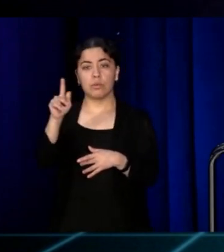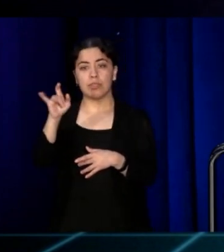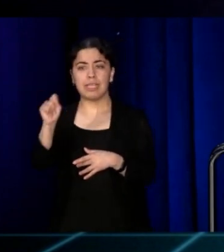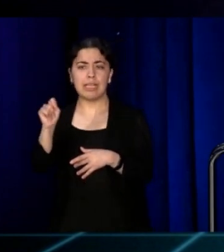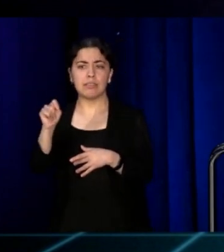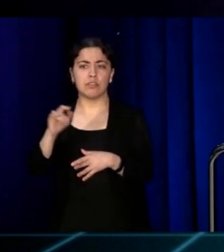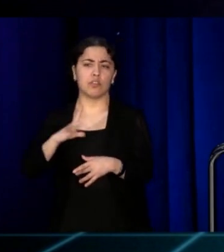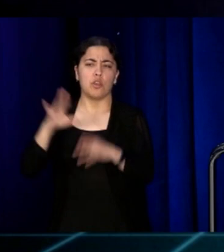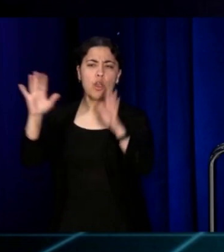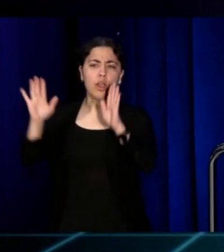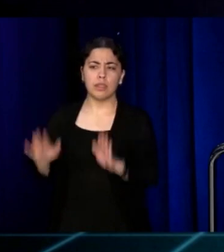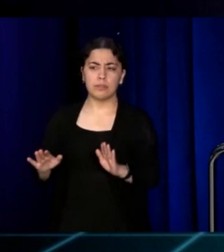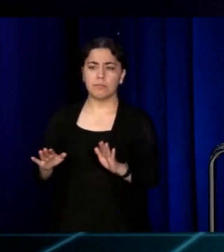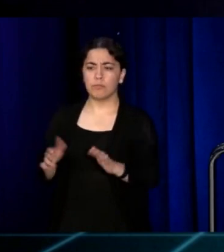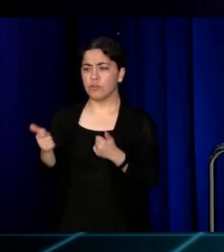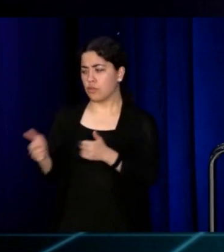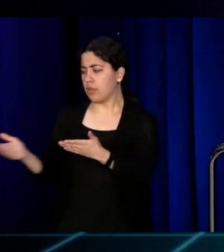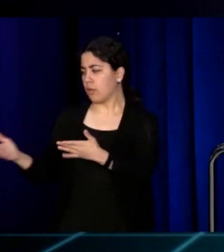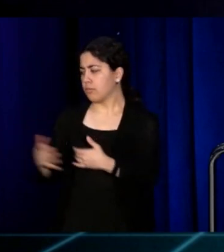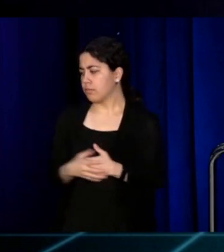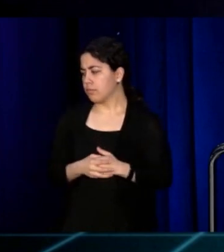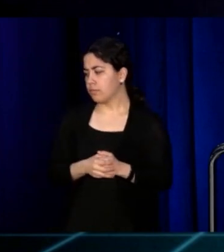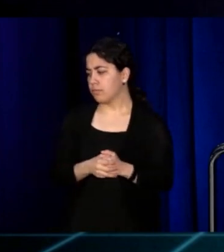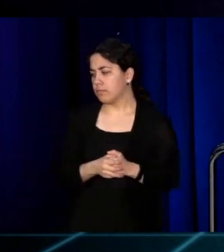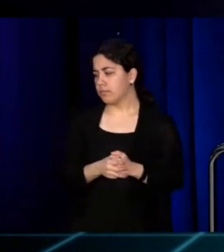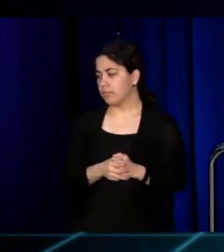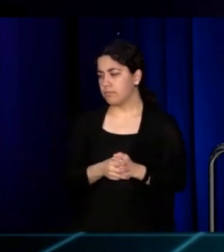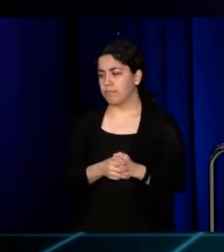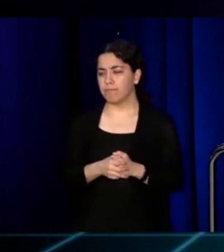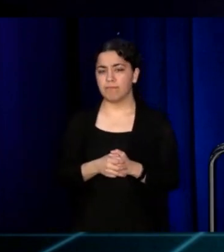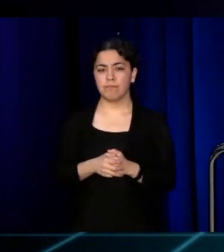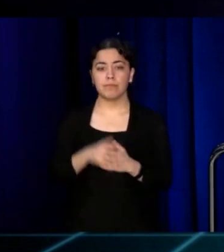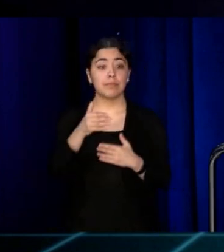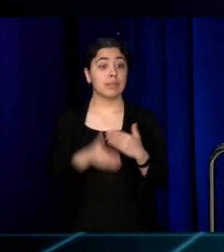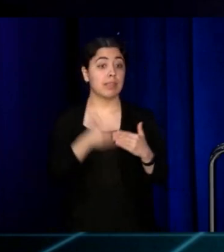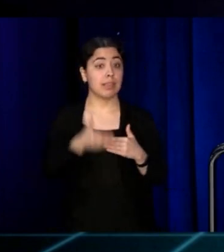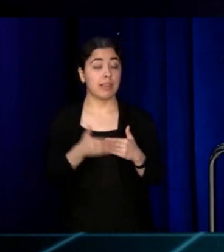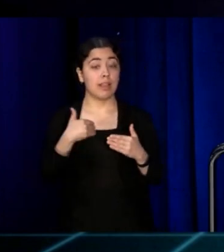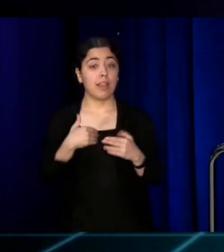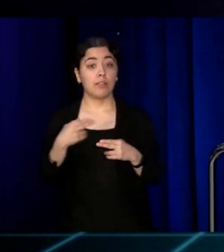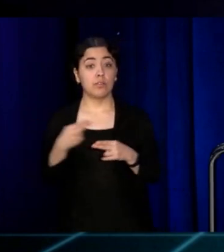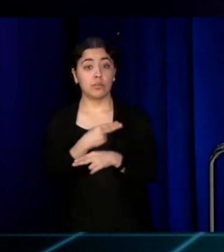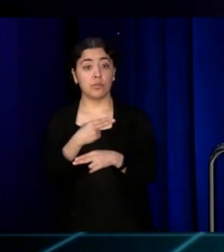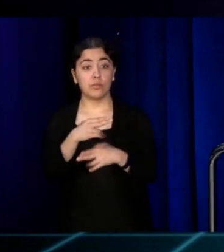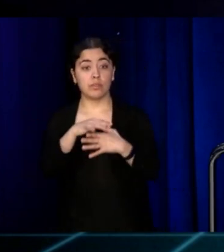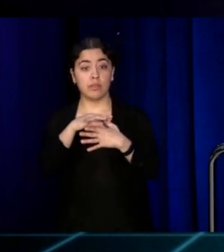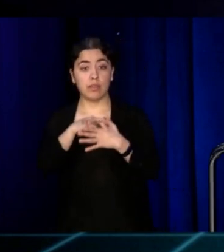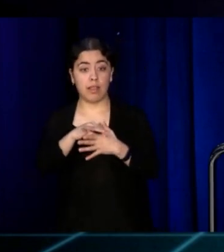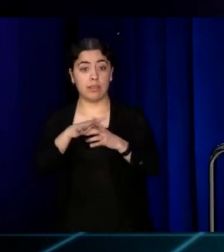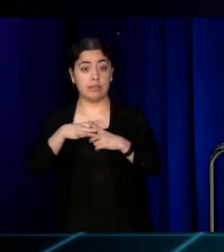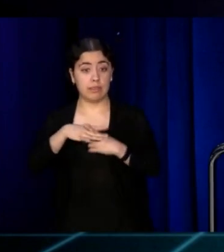out. All right, let's see. Next we have use context for